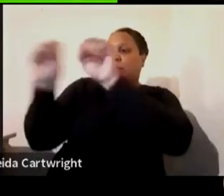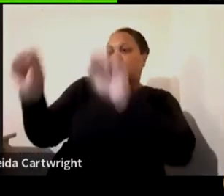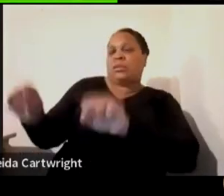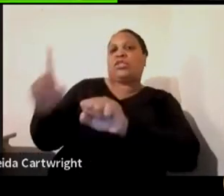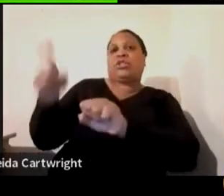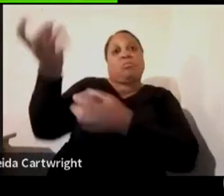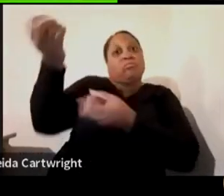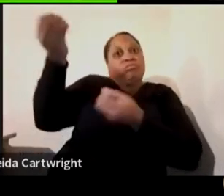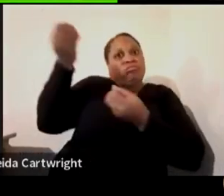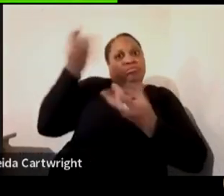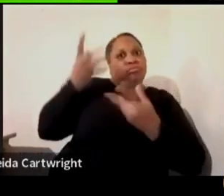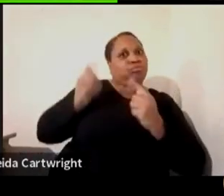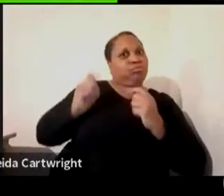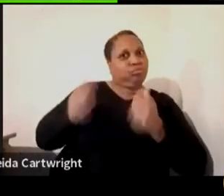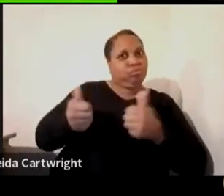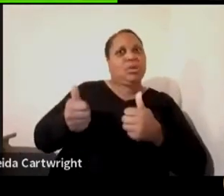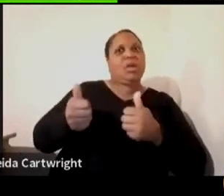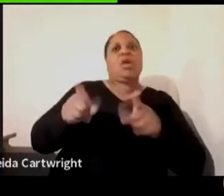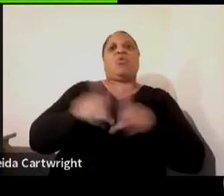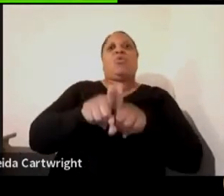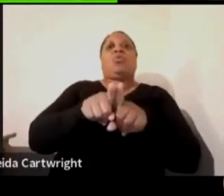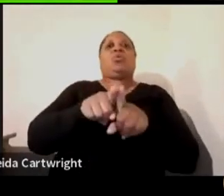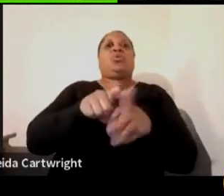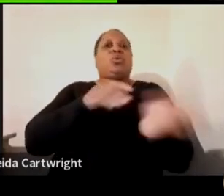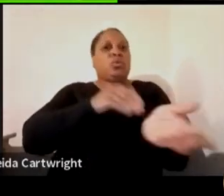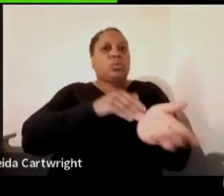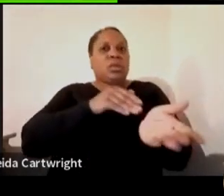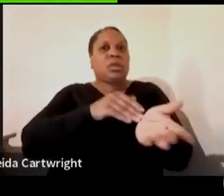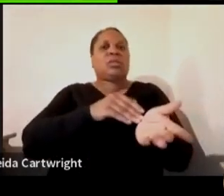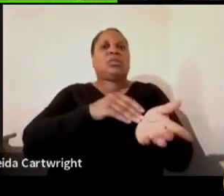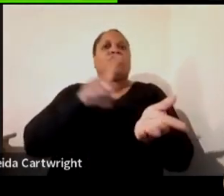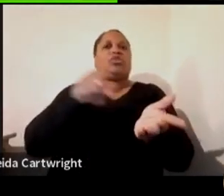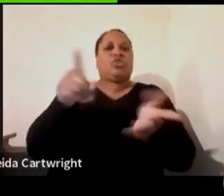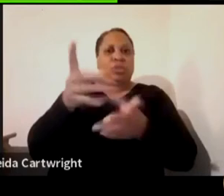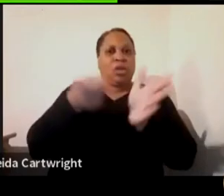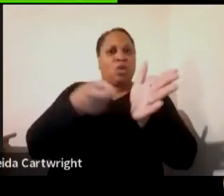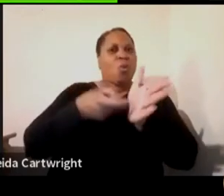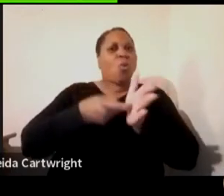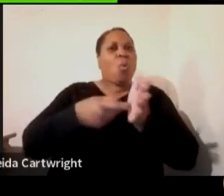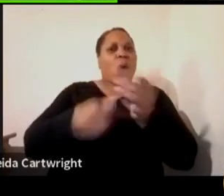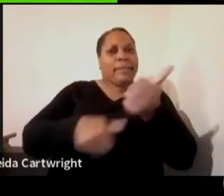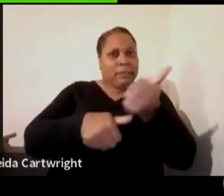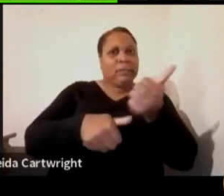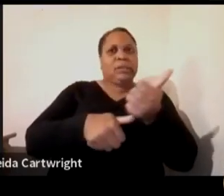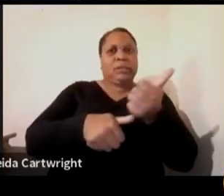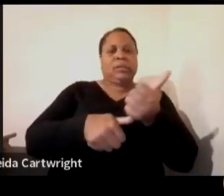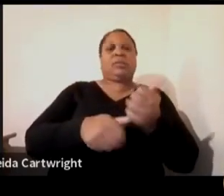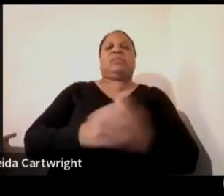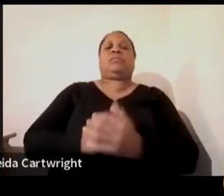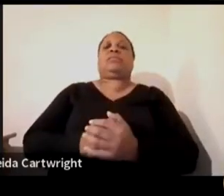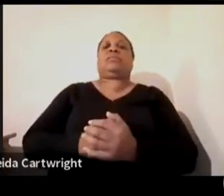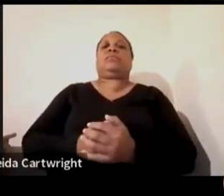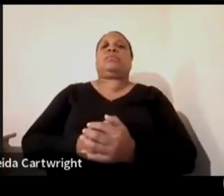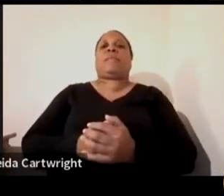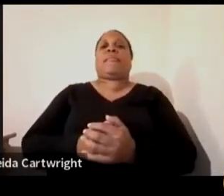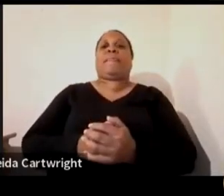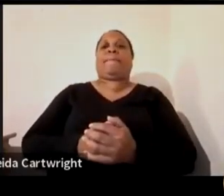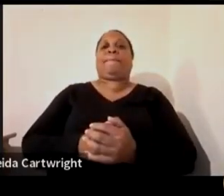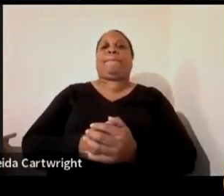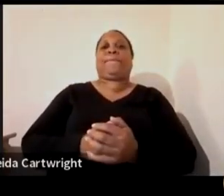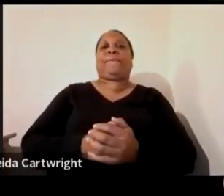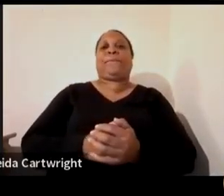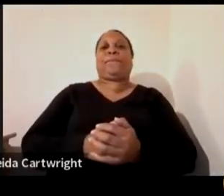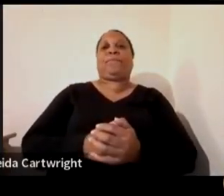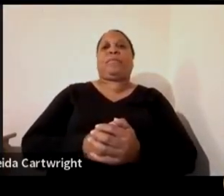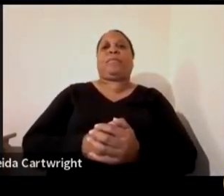us and of course inform their health professional so that they can get the required assistance that they may need. And I think